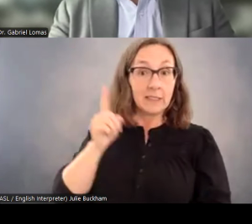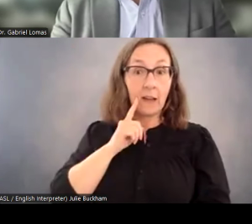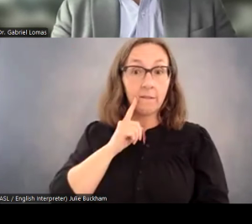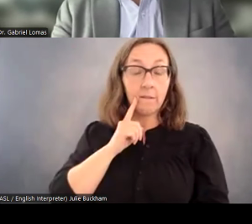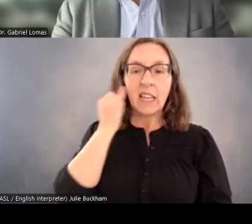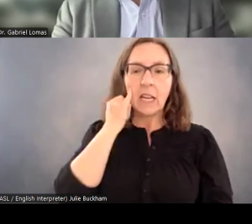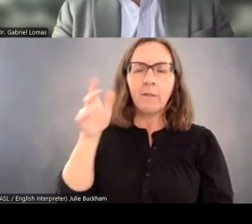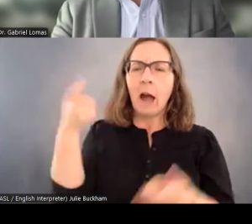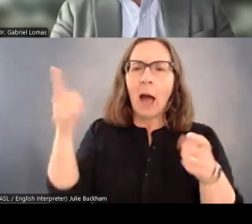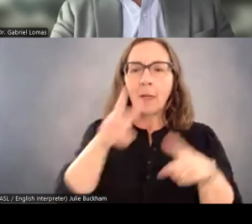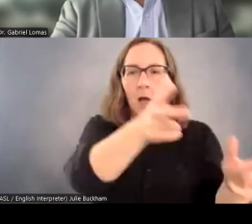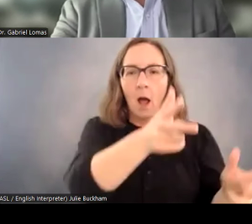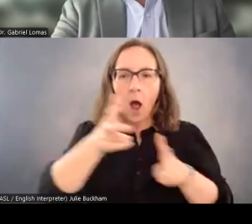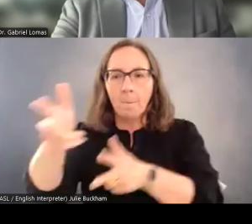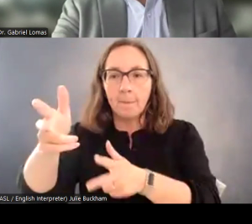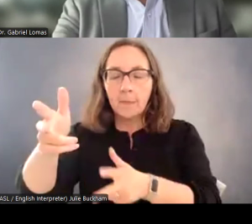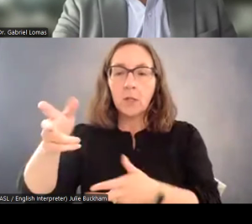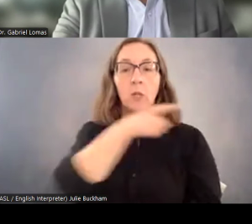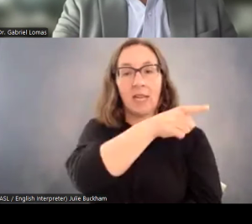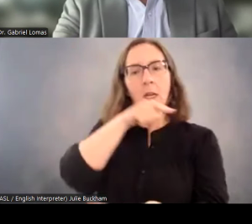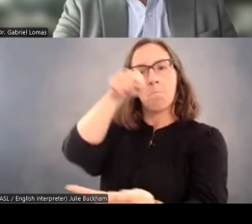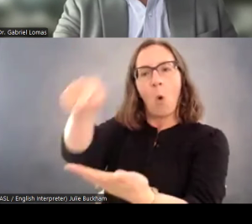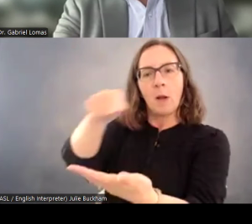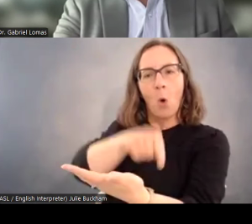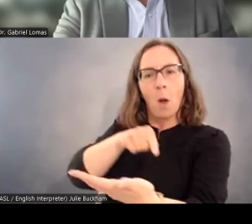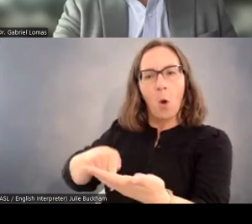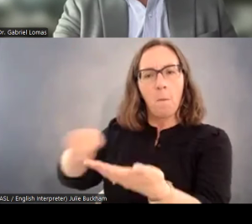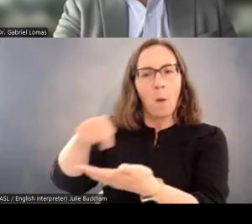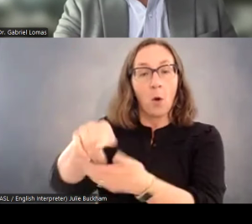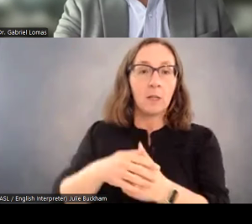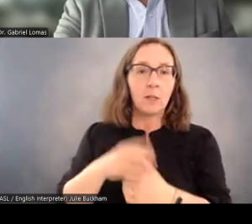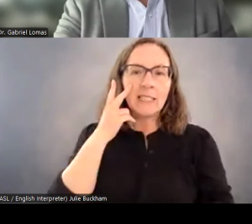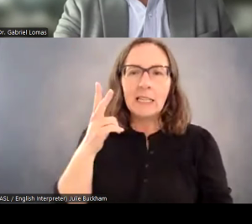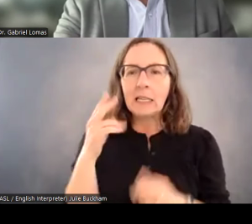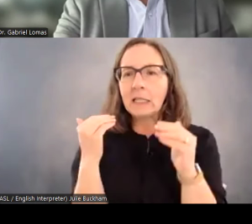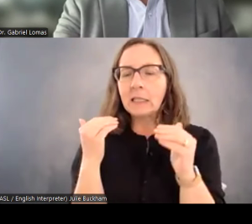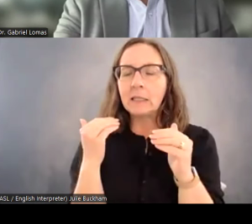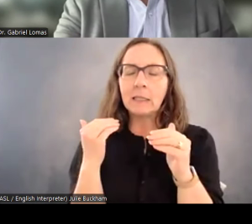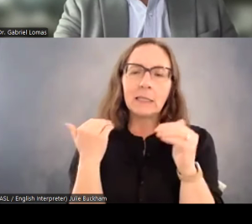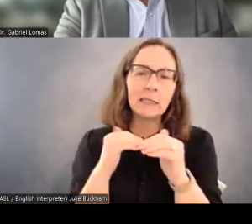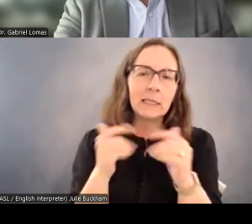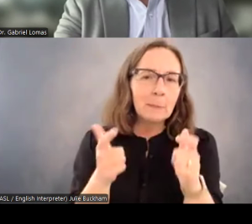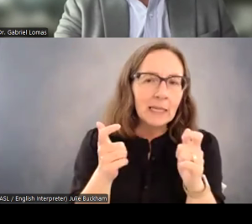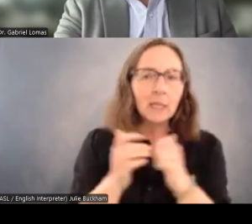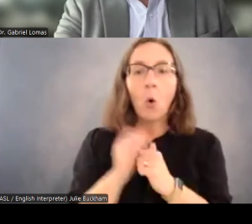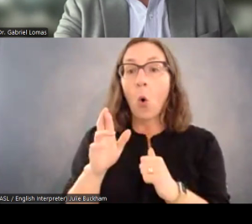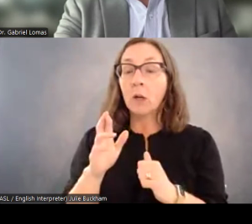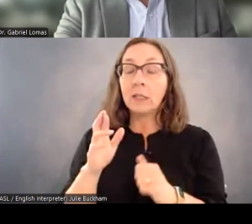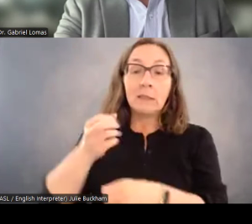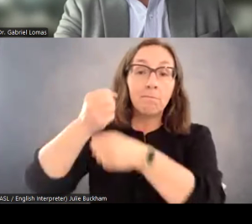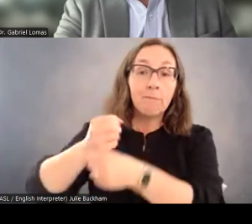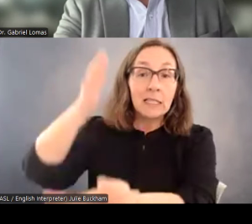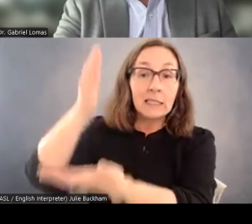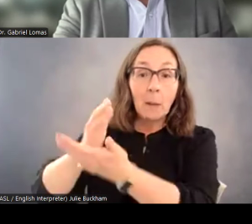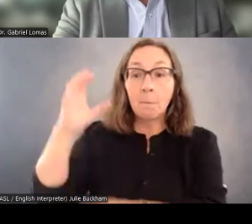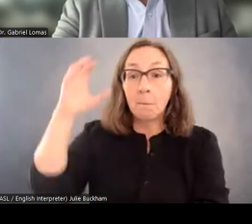stopping someone, why you're being stopped. You can see a picture of a speed limit. You can see that they missed a stop sign. Maybe they